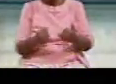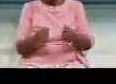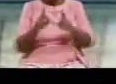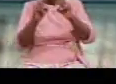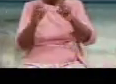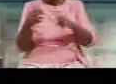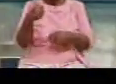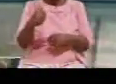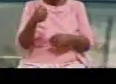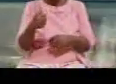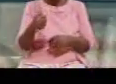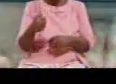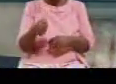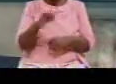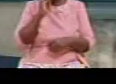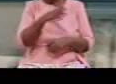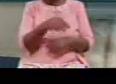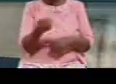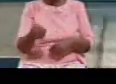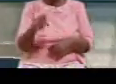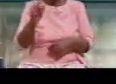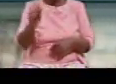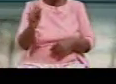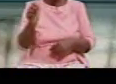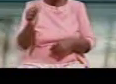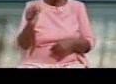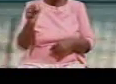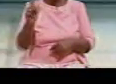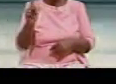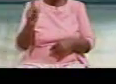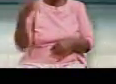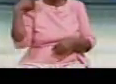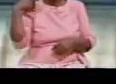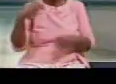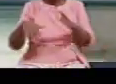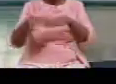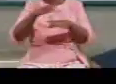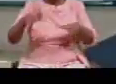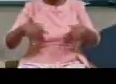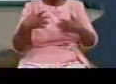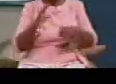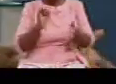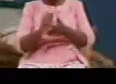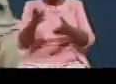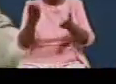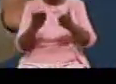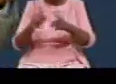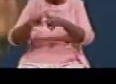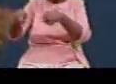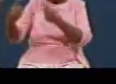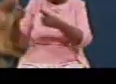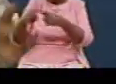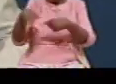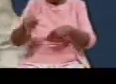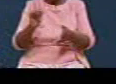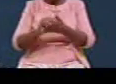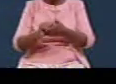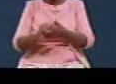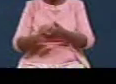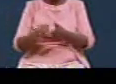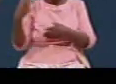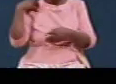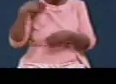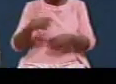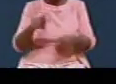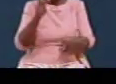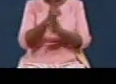you want to go over that mountain, and there is a taskmaster that pegs you down and he says you are not going